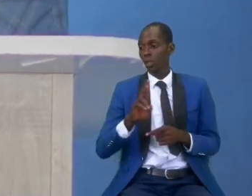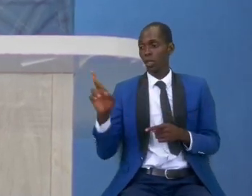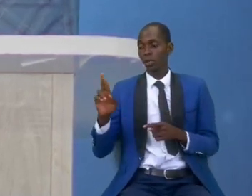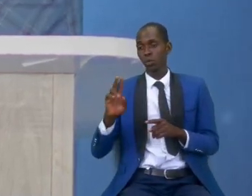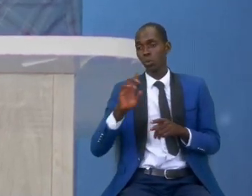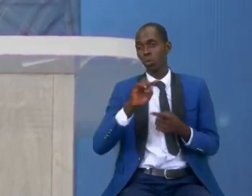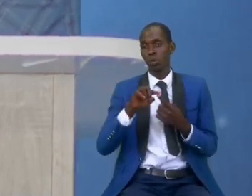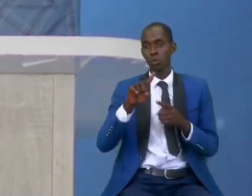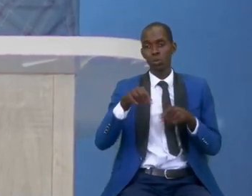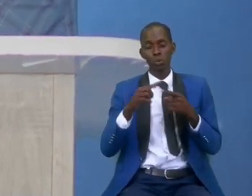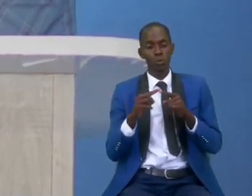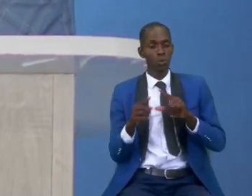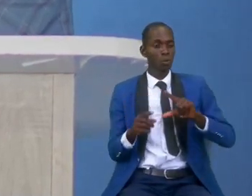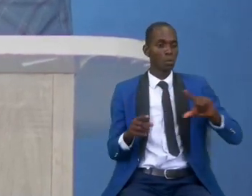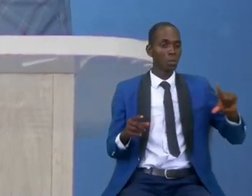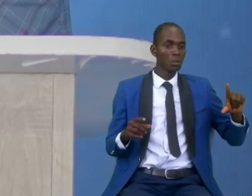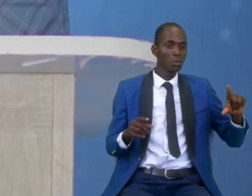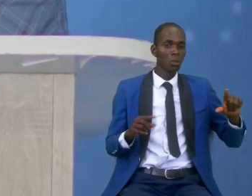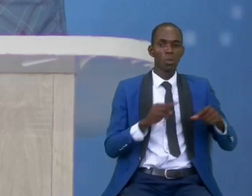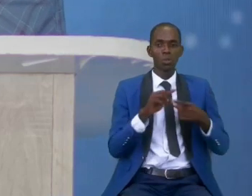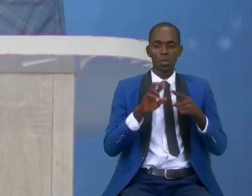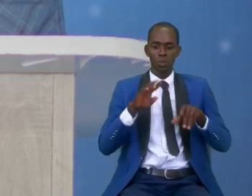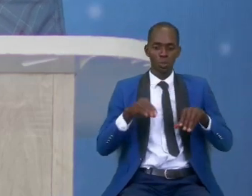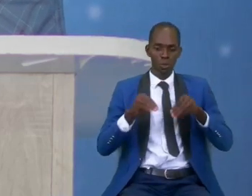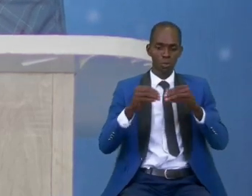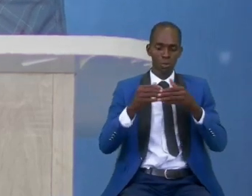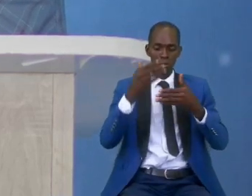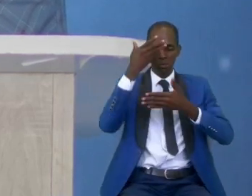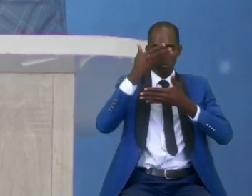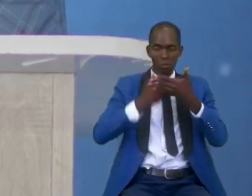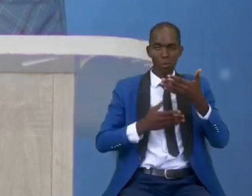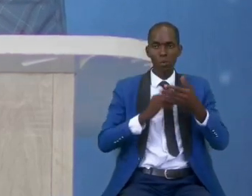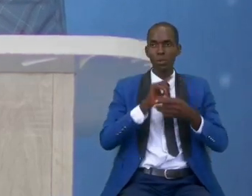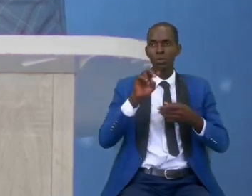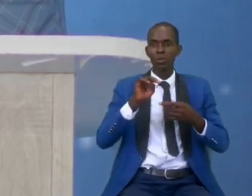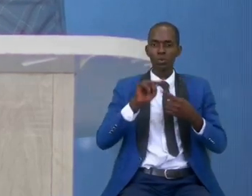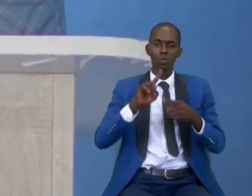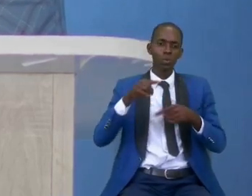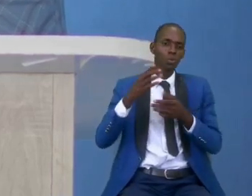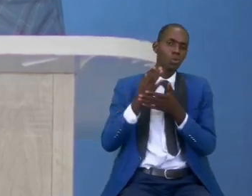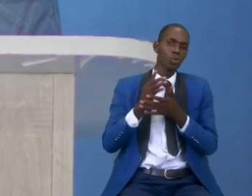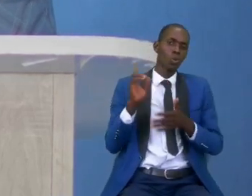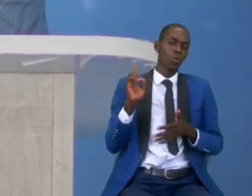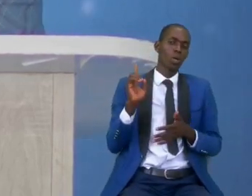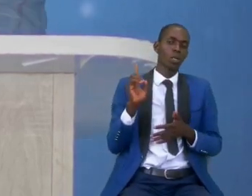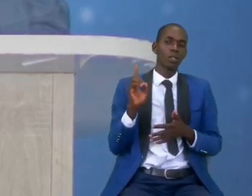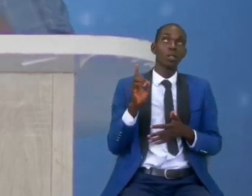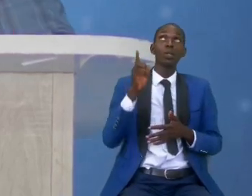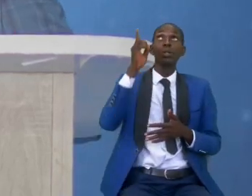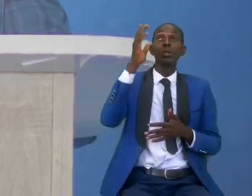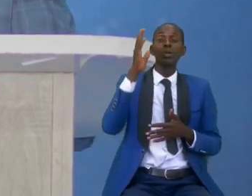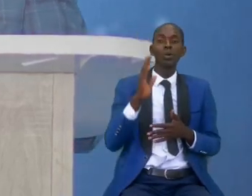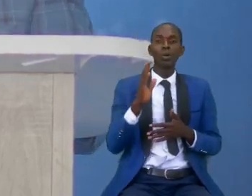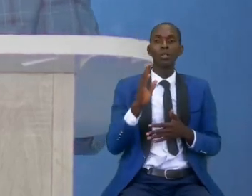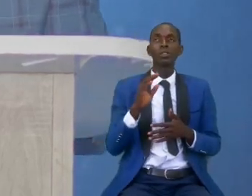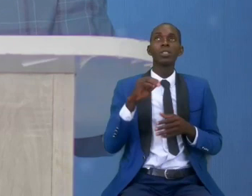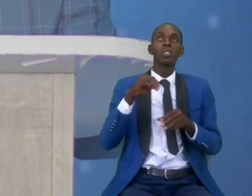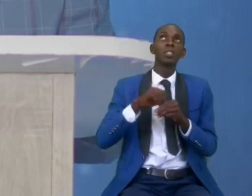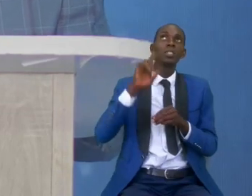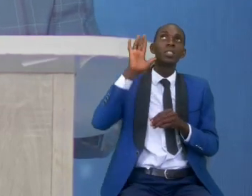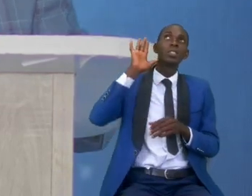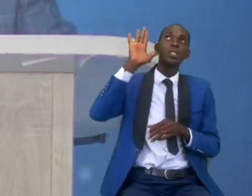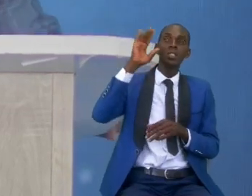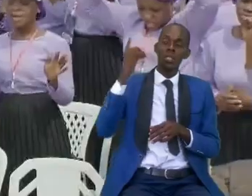and when you have to go somewhere, God, in his everlasting power and strength, will follow you through